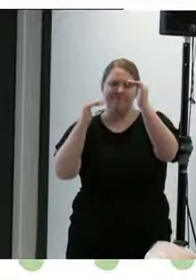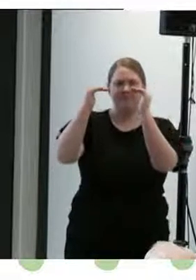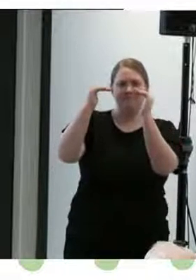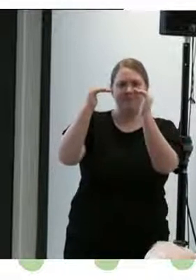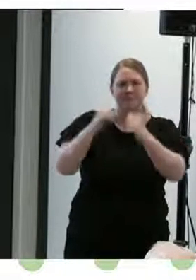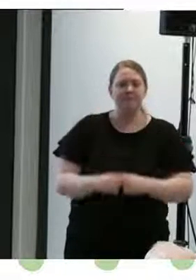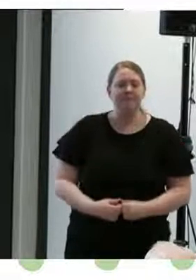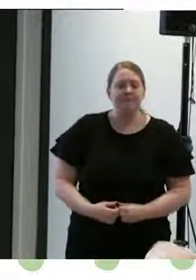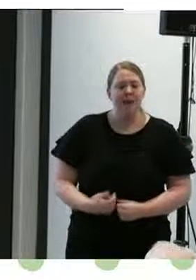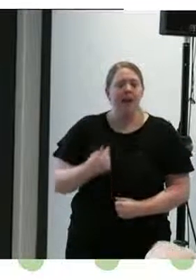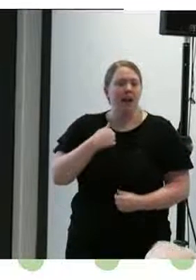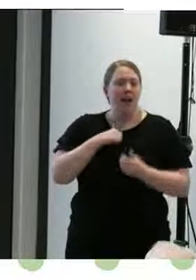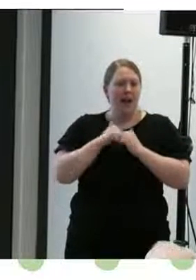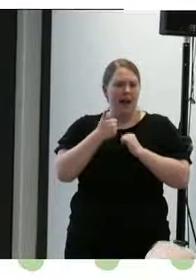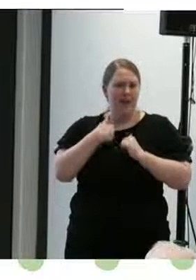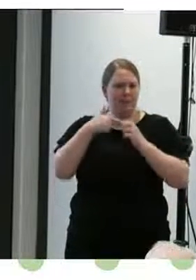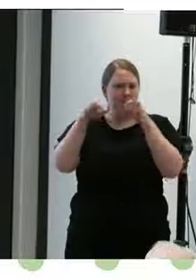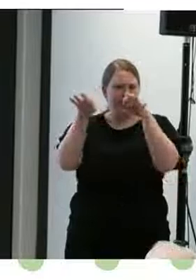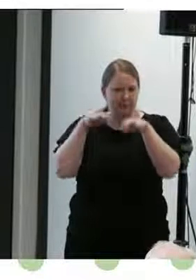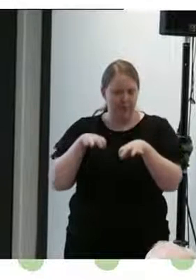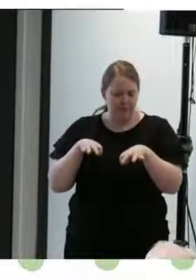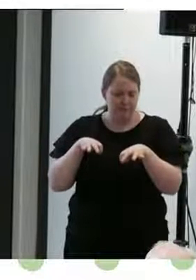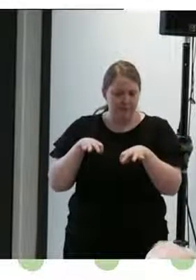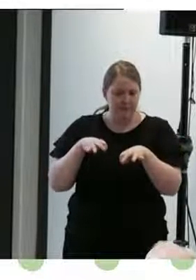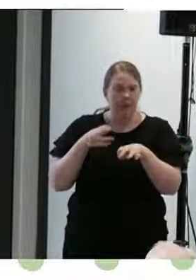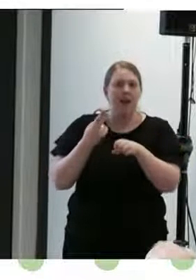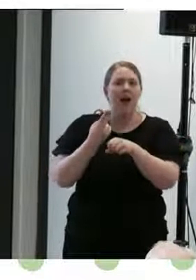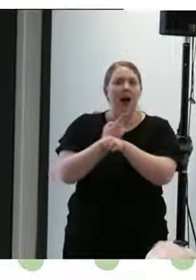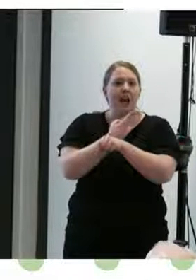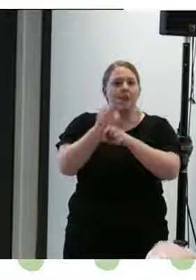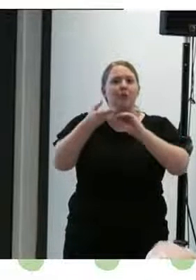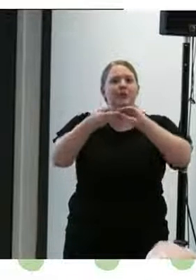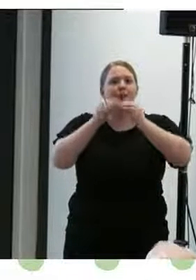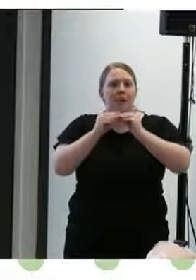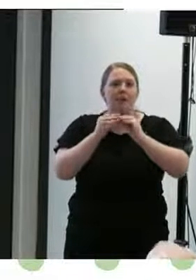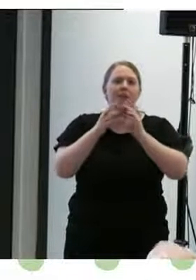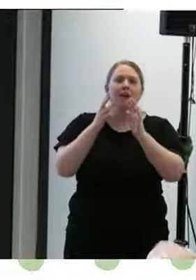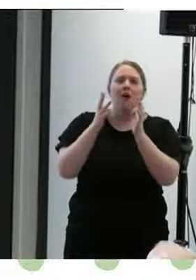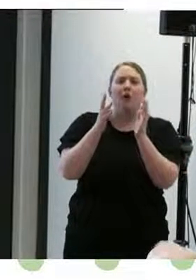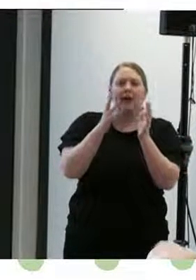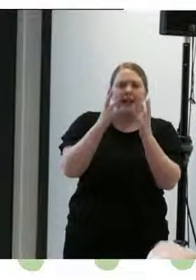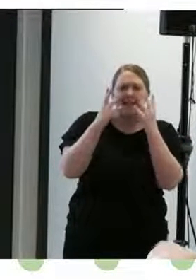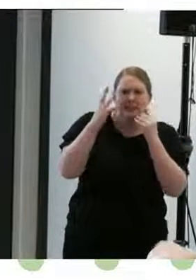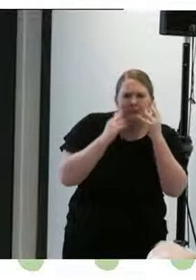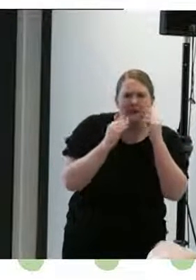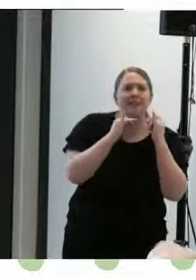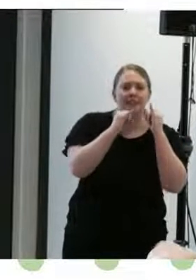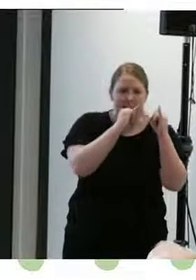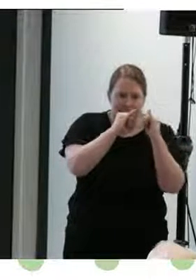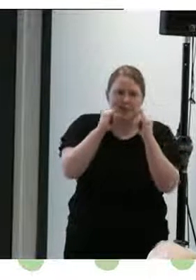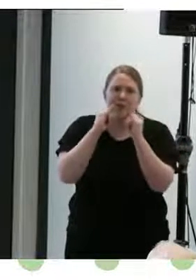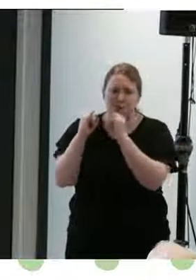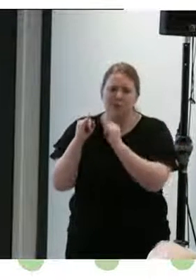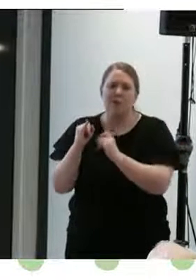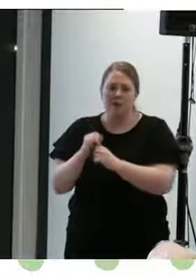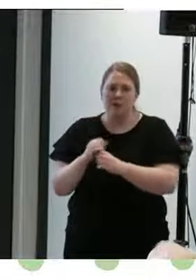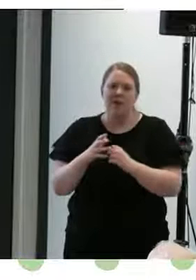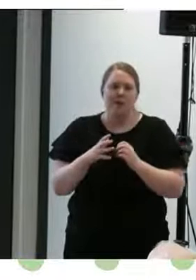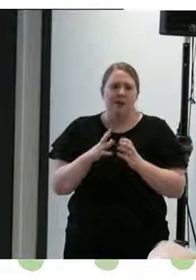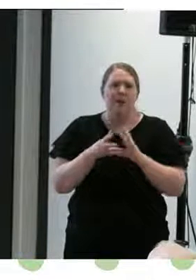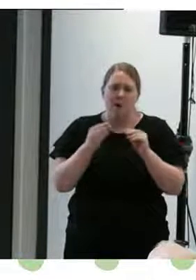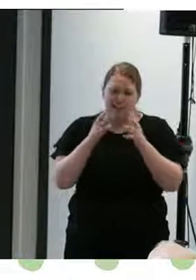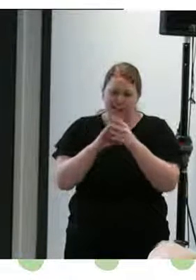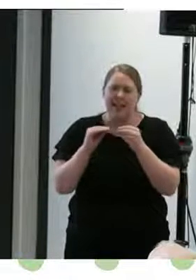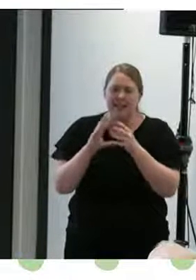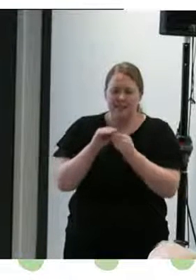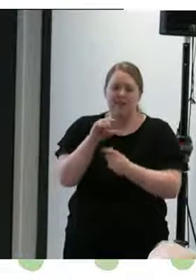like to explain it is I use qualitative methods like interviewing to try to provide insight into